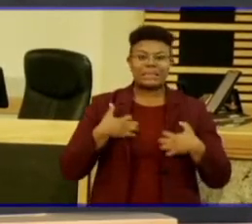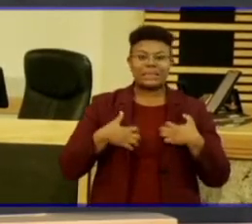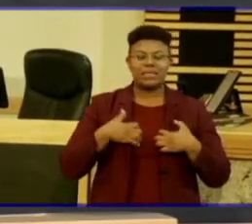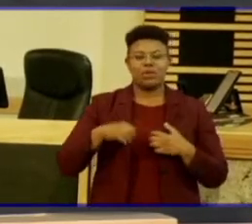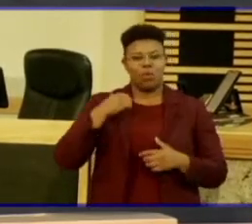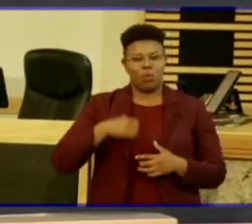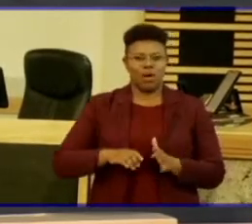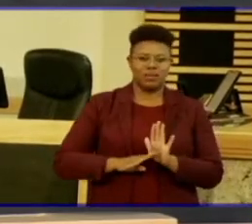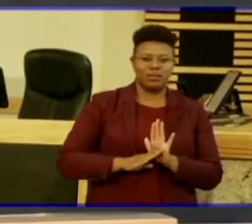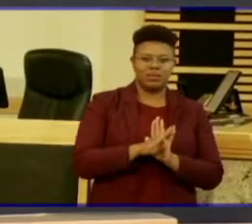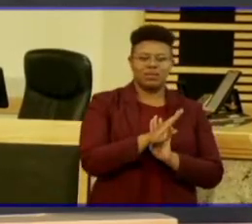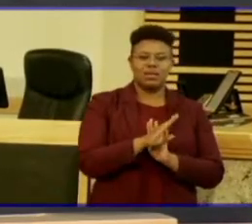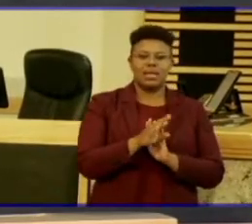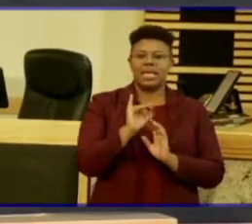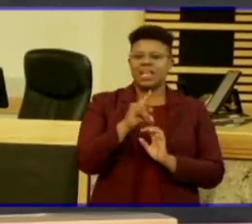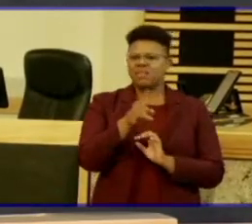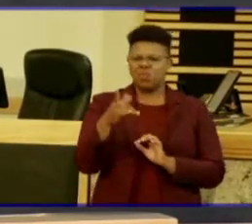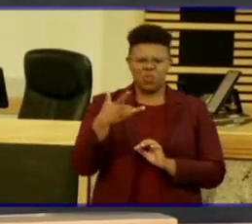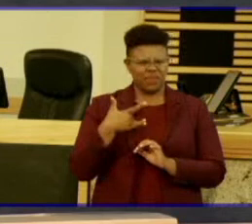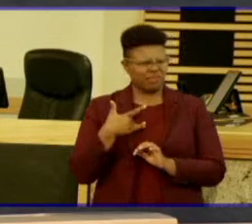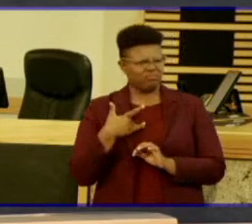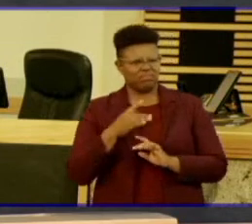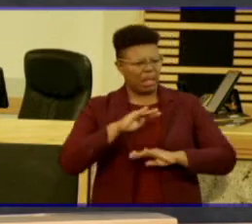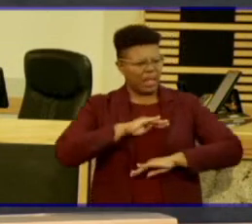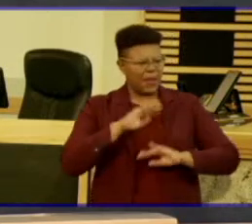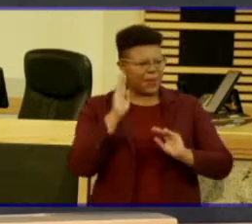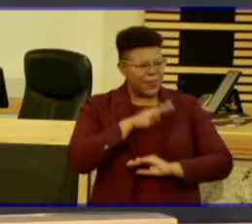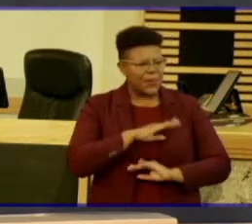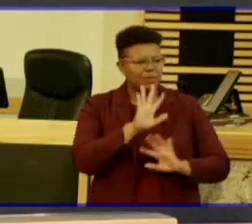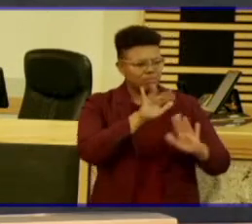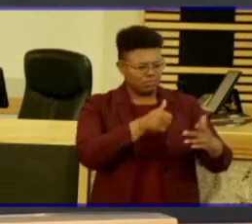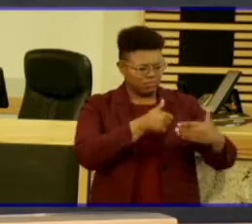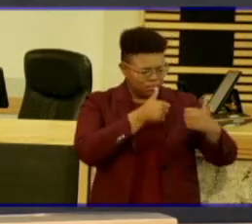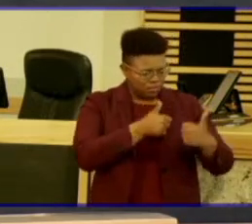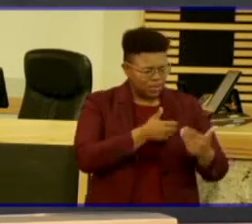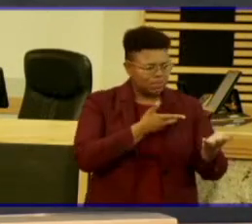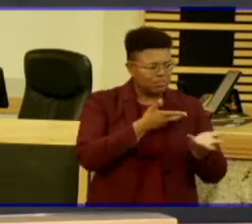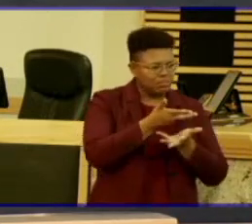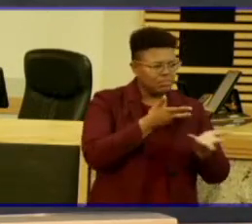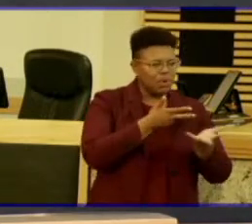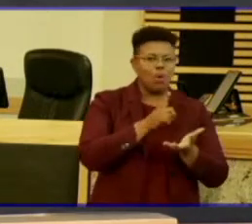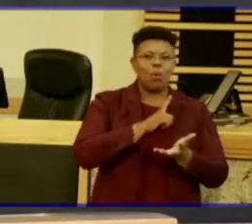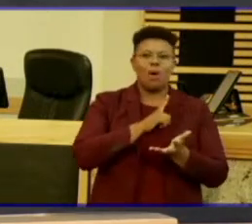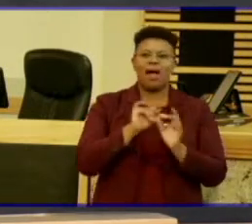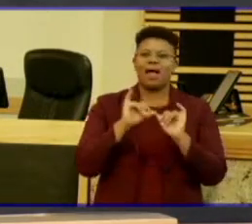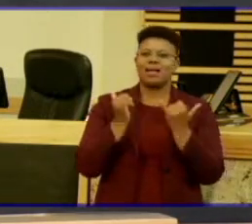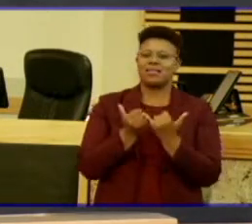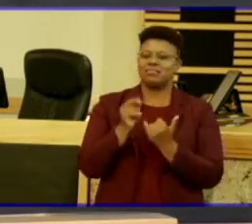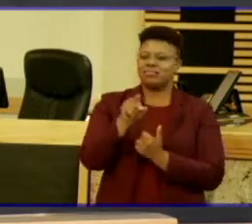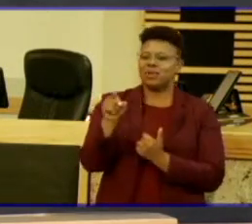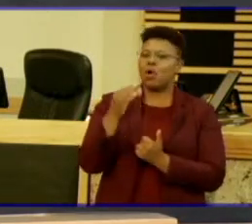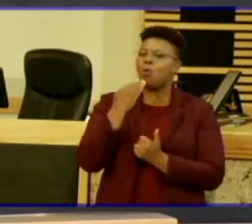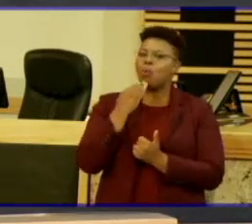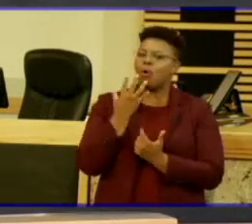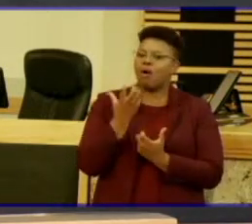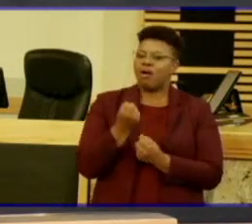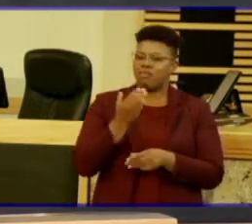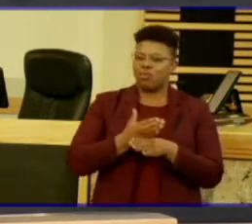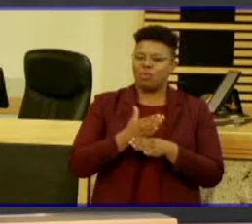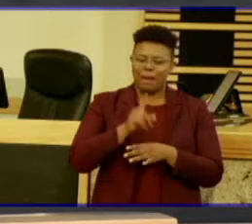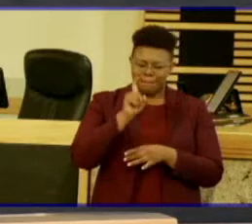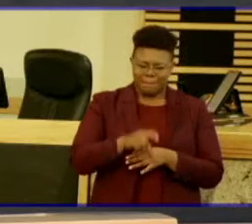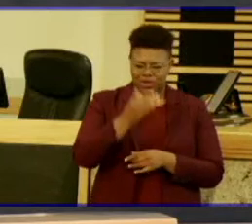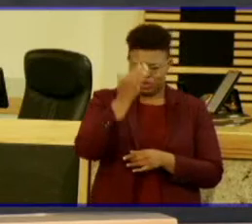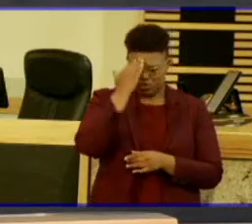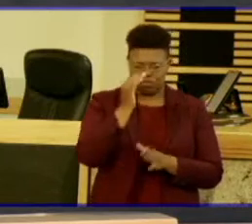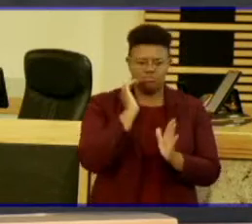Masihlaleni phansi xa singaboni ngasonye, sithethe iinkampani ezinikwe umsebenzi. Maziuyazi imithetho